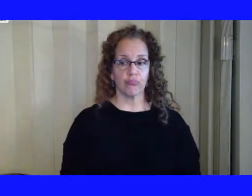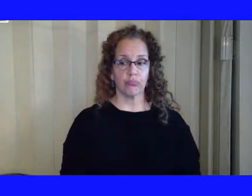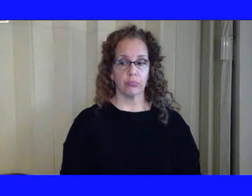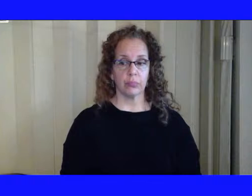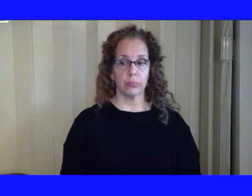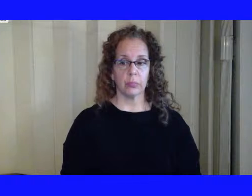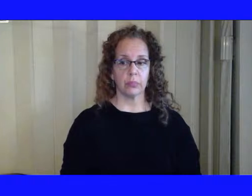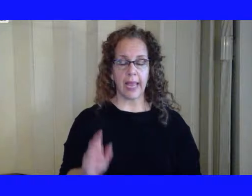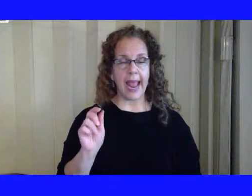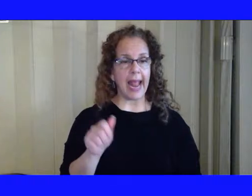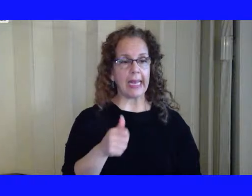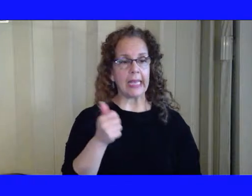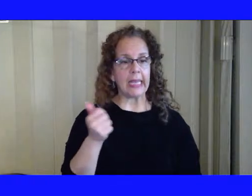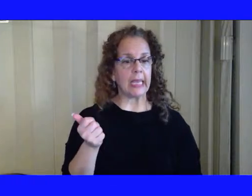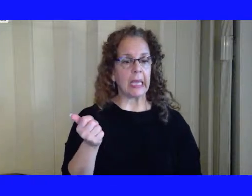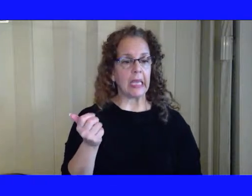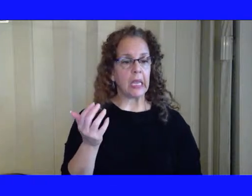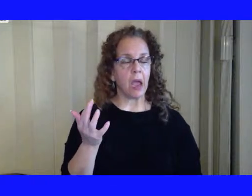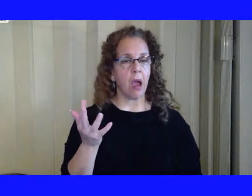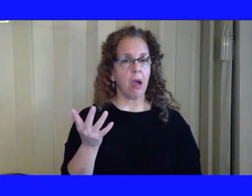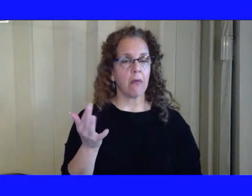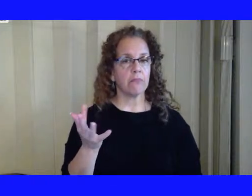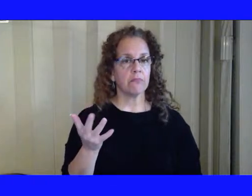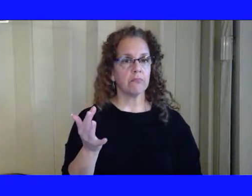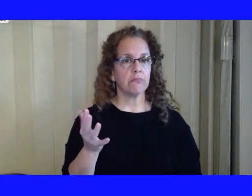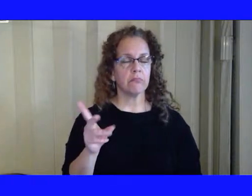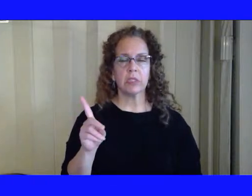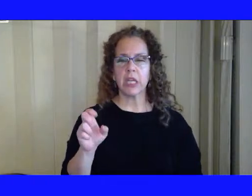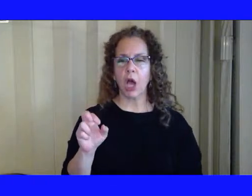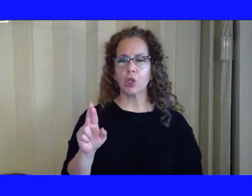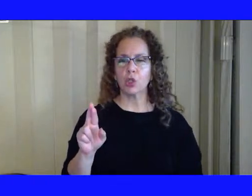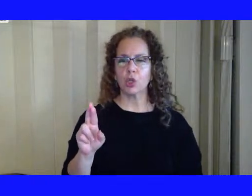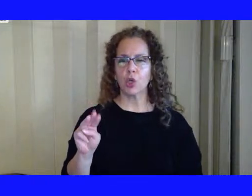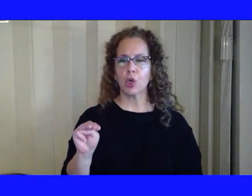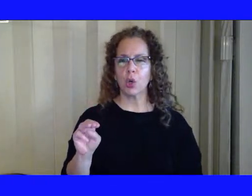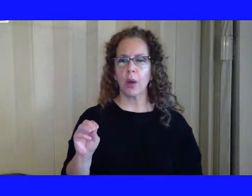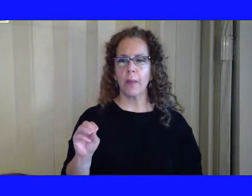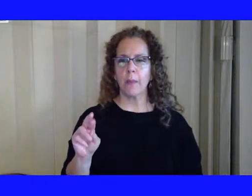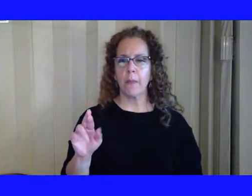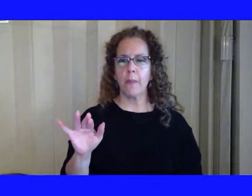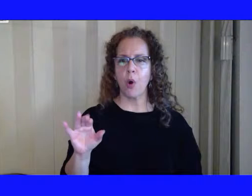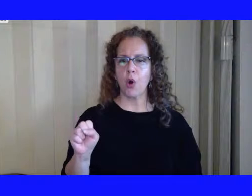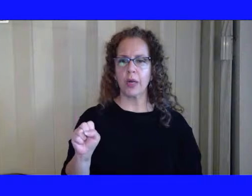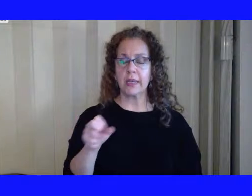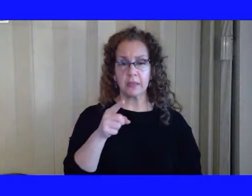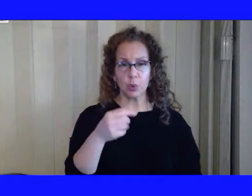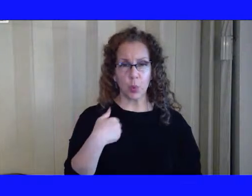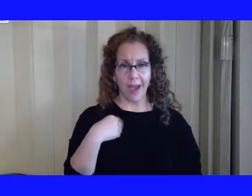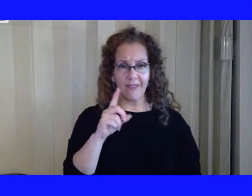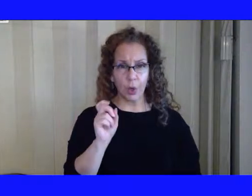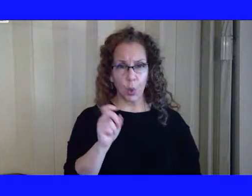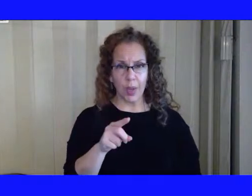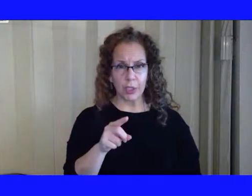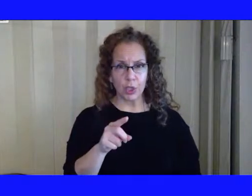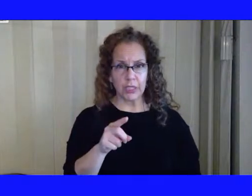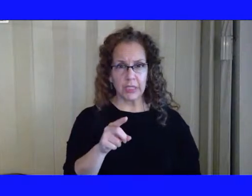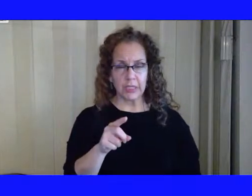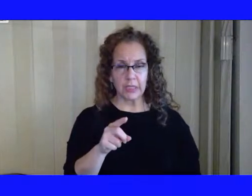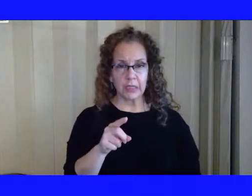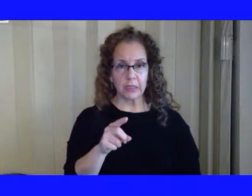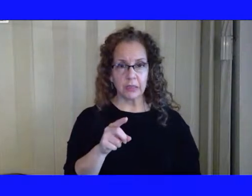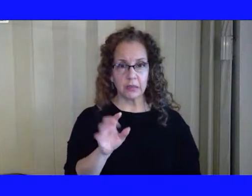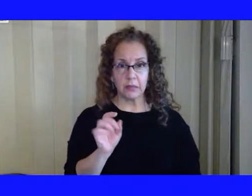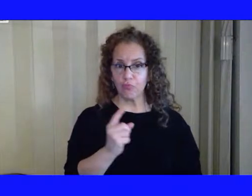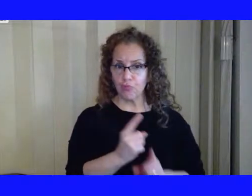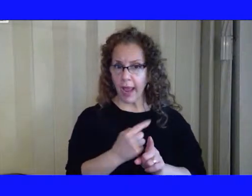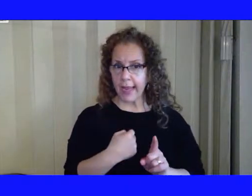I thought I received a comment that you had some question about the algorithm for kidney disease. Is that? oh,